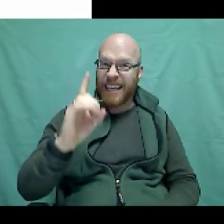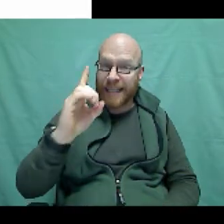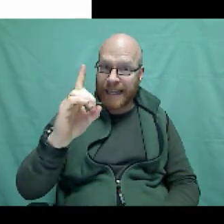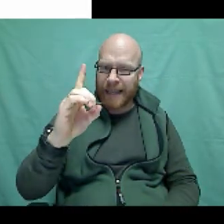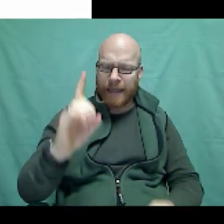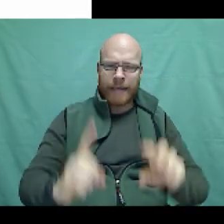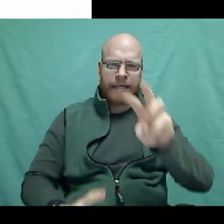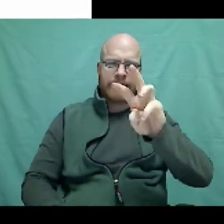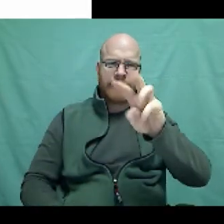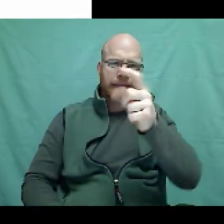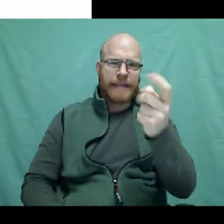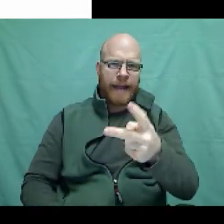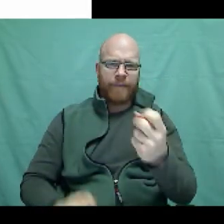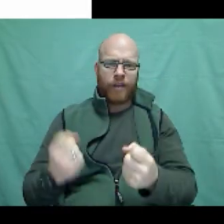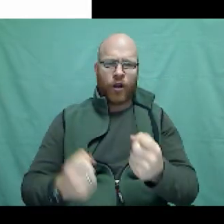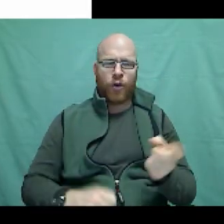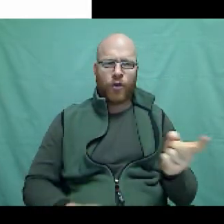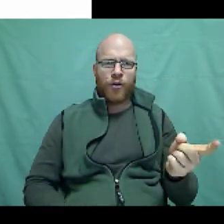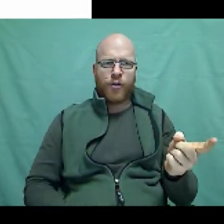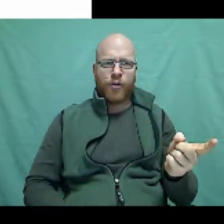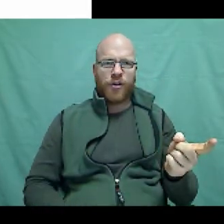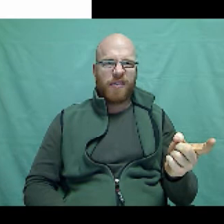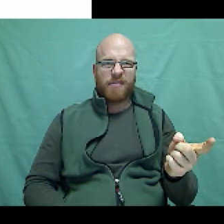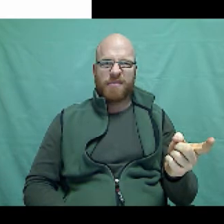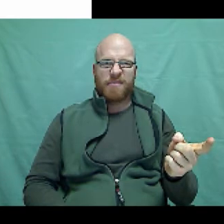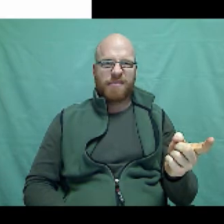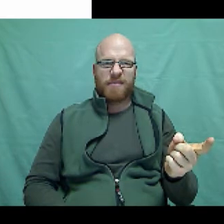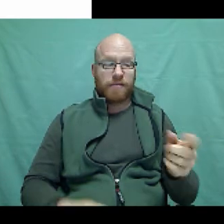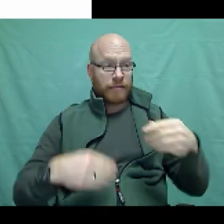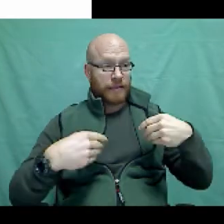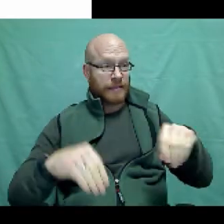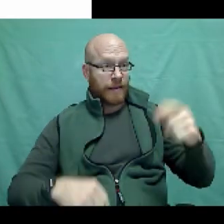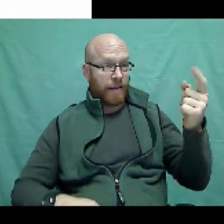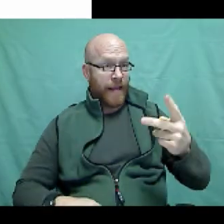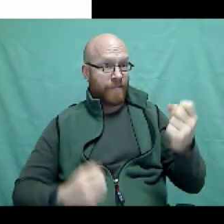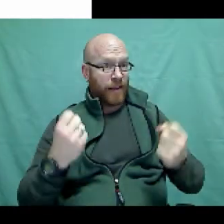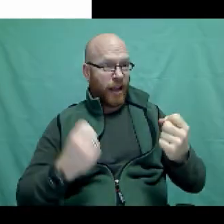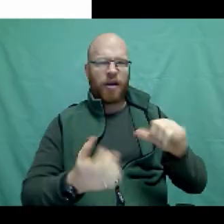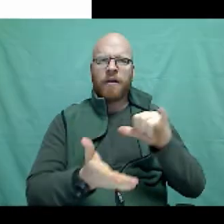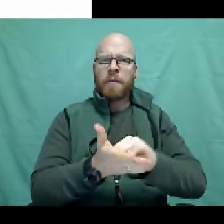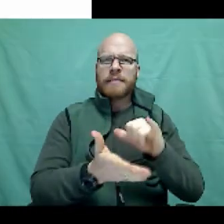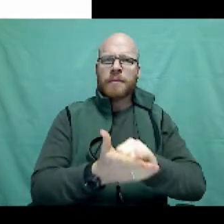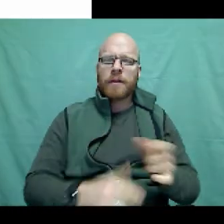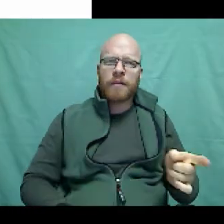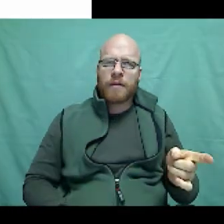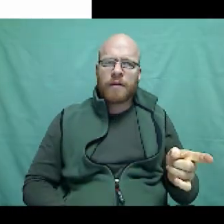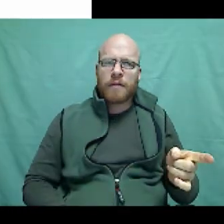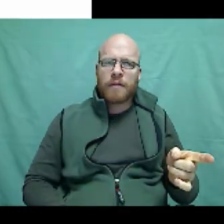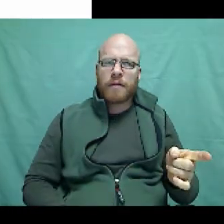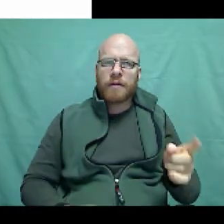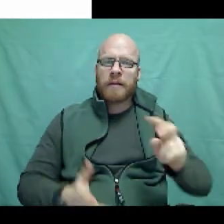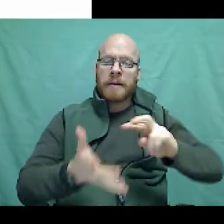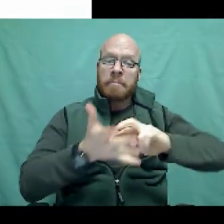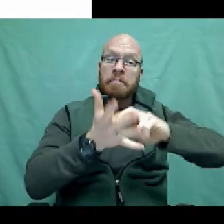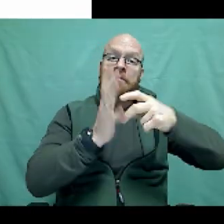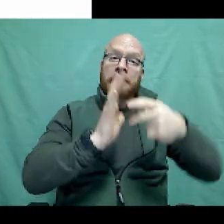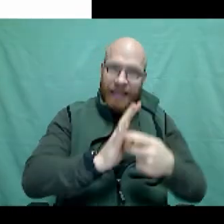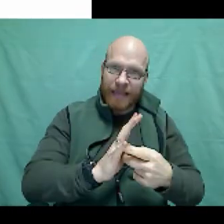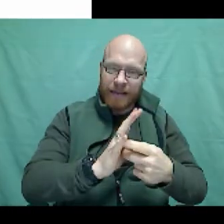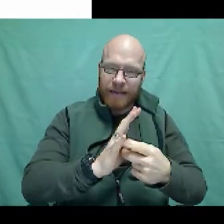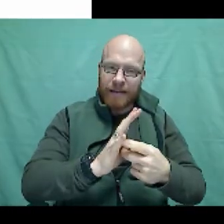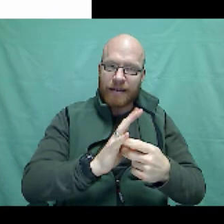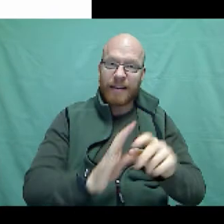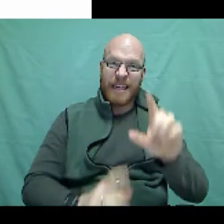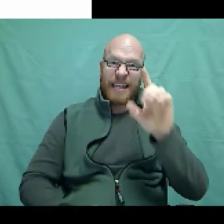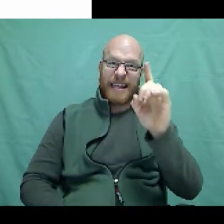D. 6.5 cars. I don't think so. It would be impossible to try to see them to sell a half